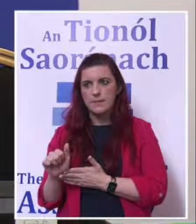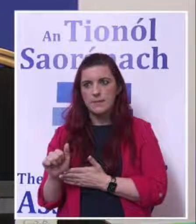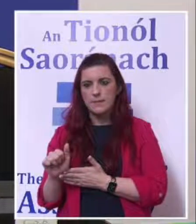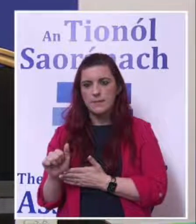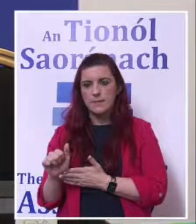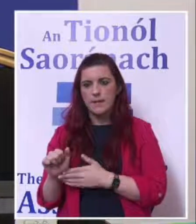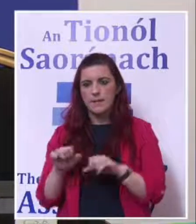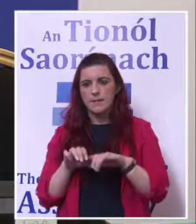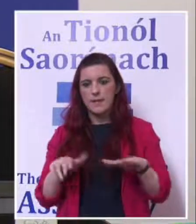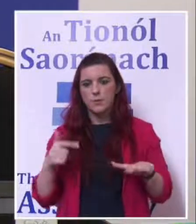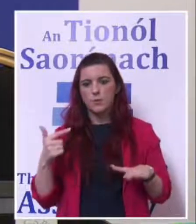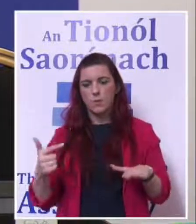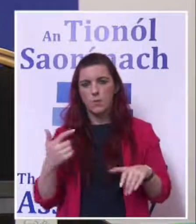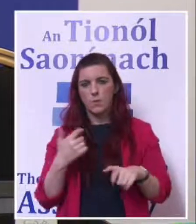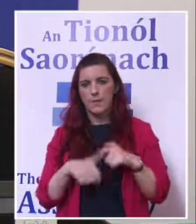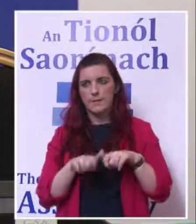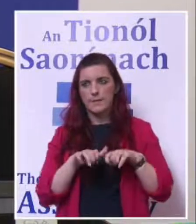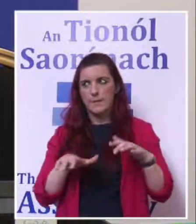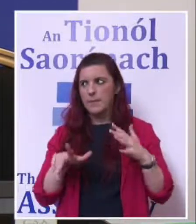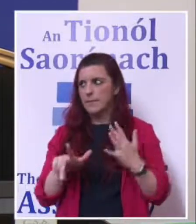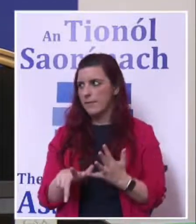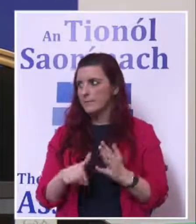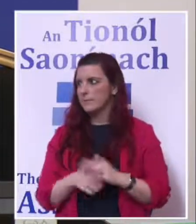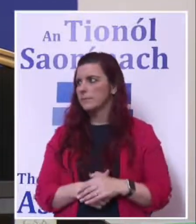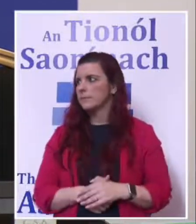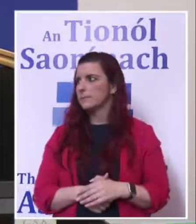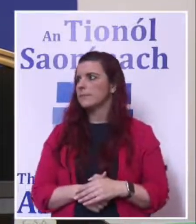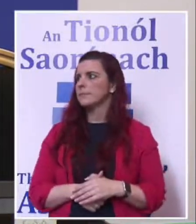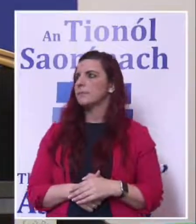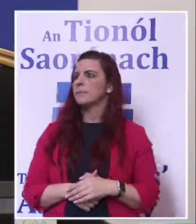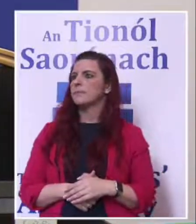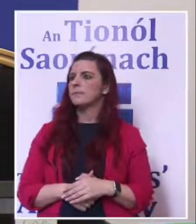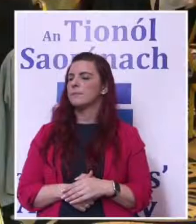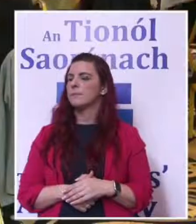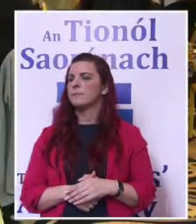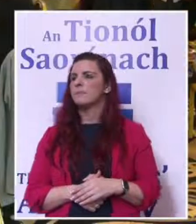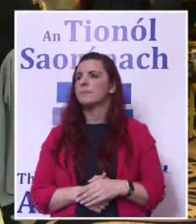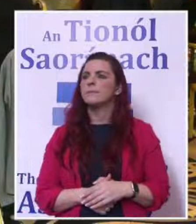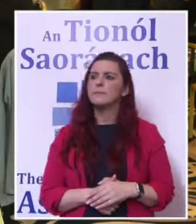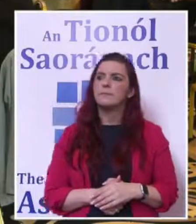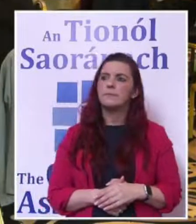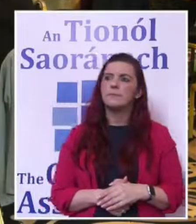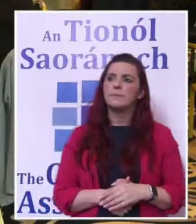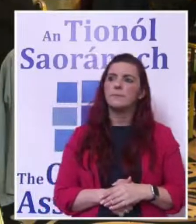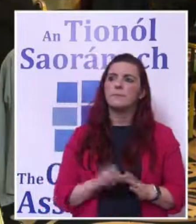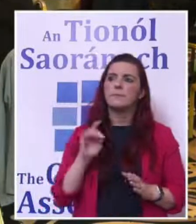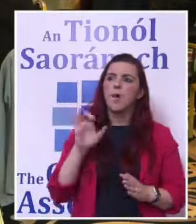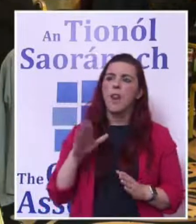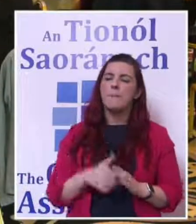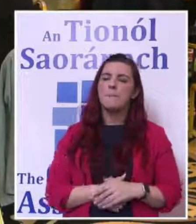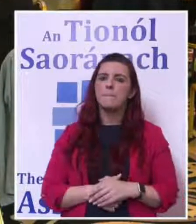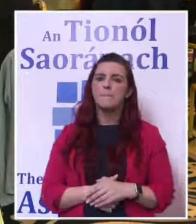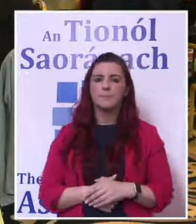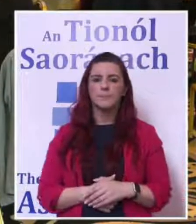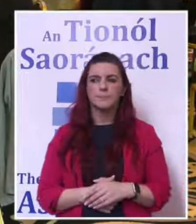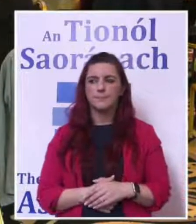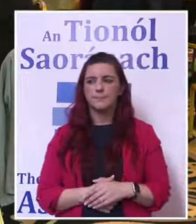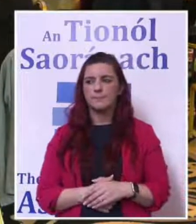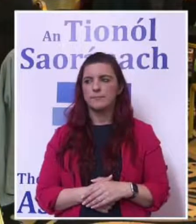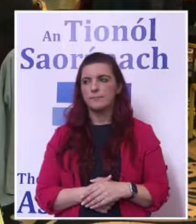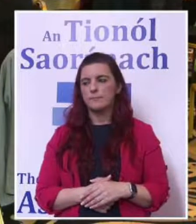table 2, and then 7. So table 9, Paul. Hi, yeah, Paul. Thank you